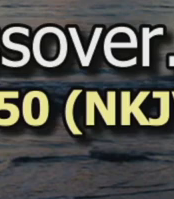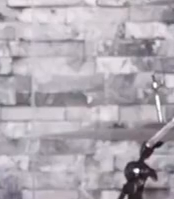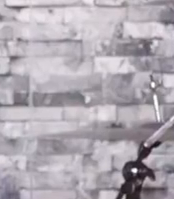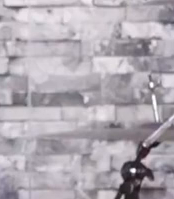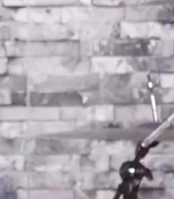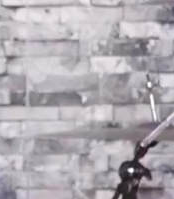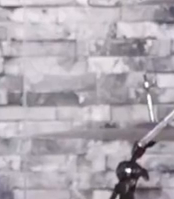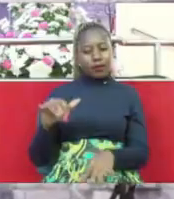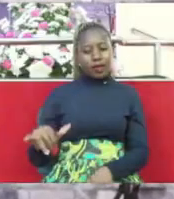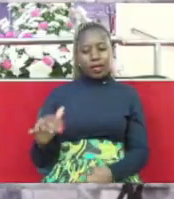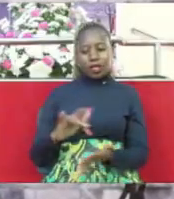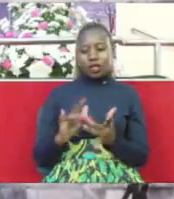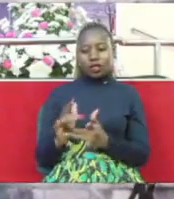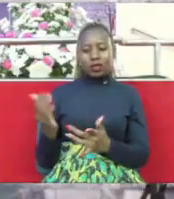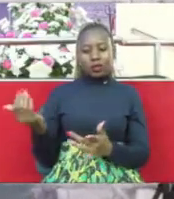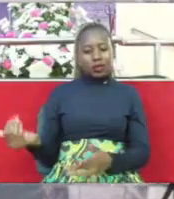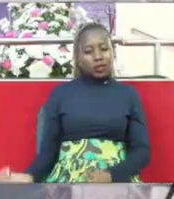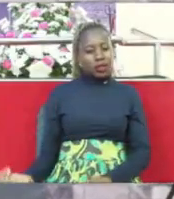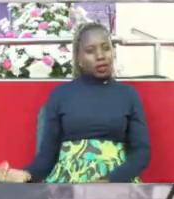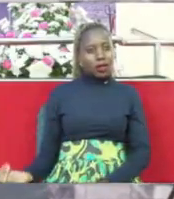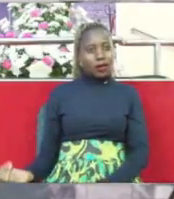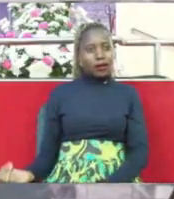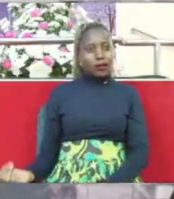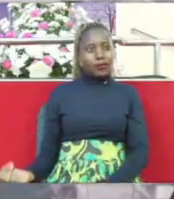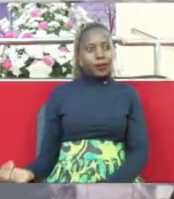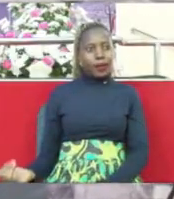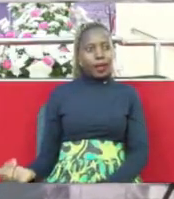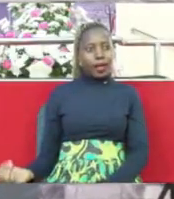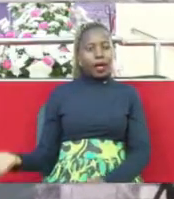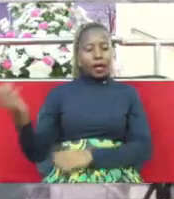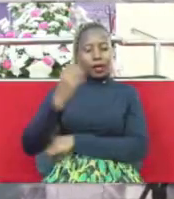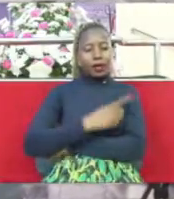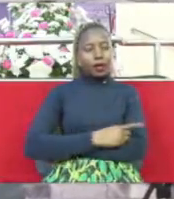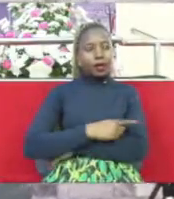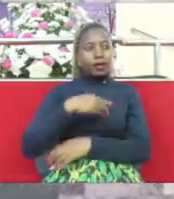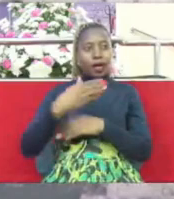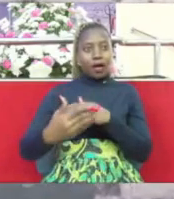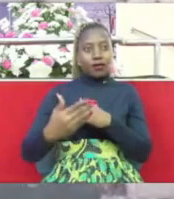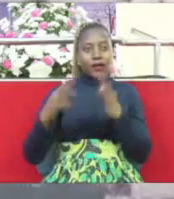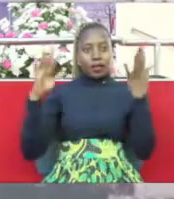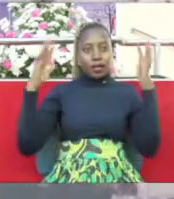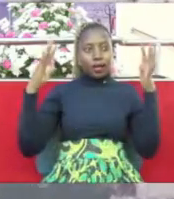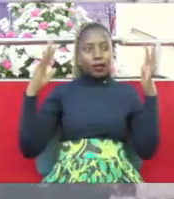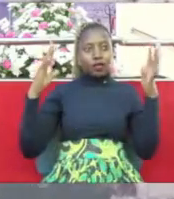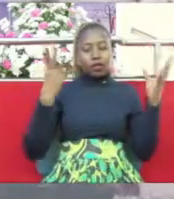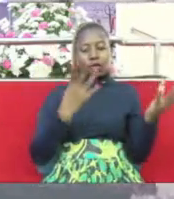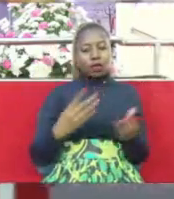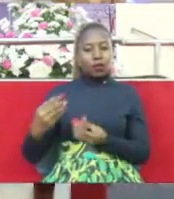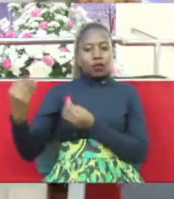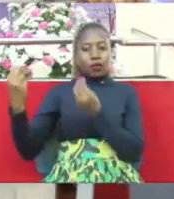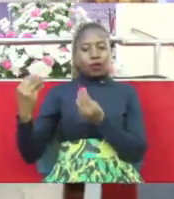Yesu hata kama alikuwa bado mabalehe. And days after the celebration they walked out of the place where the celebration was being held and they